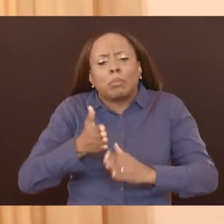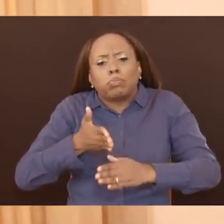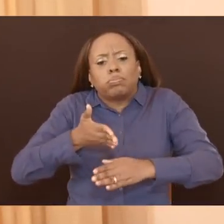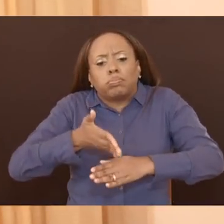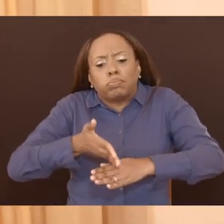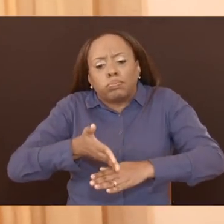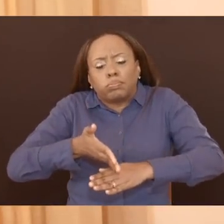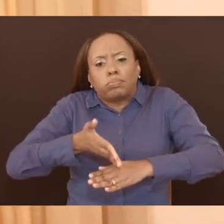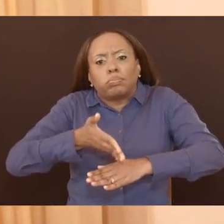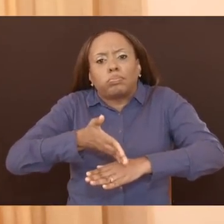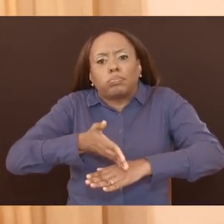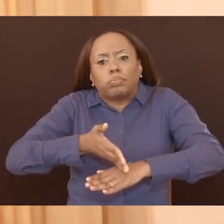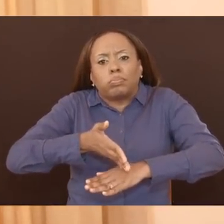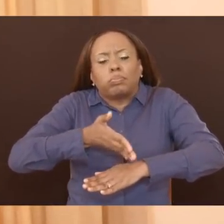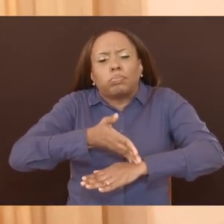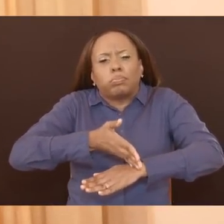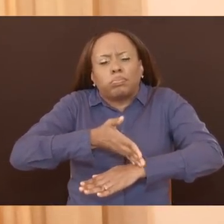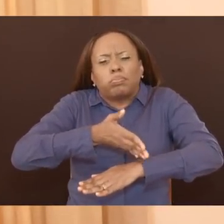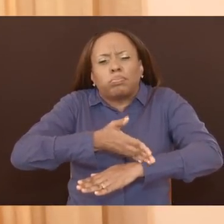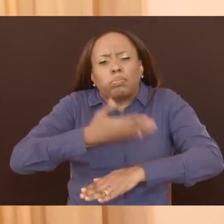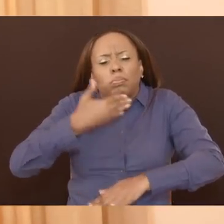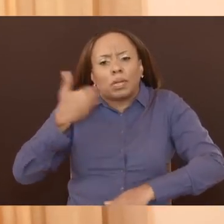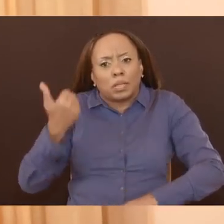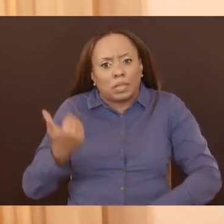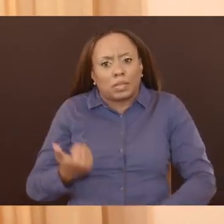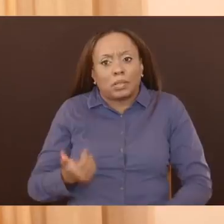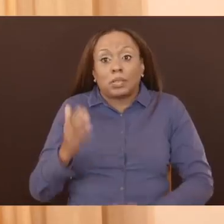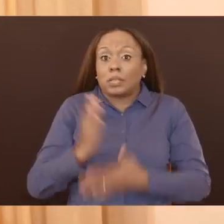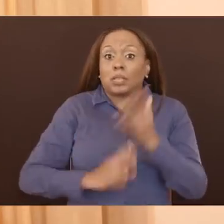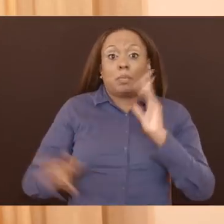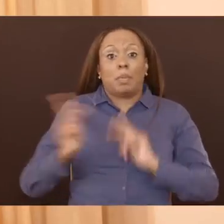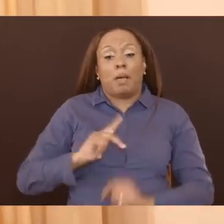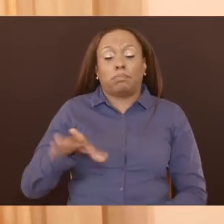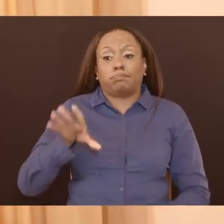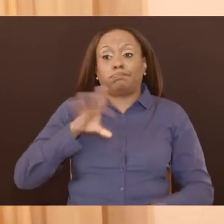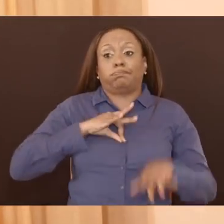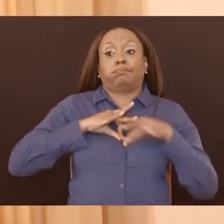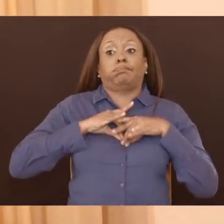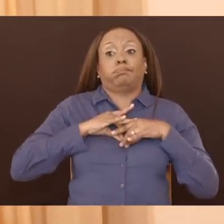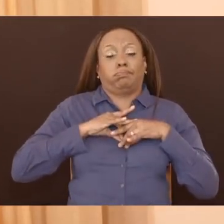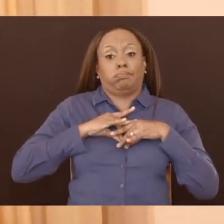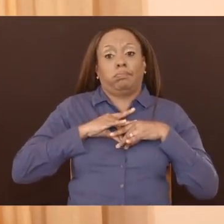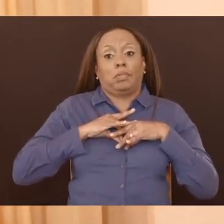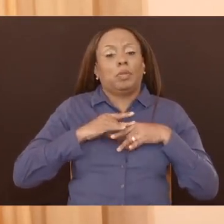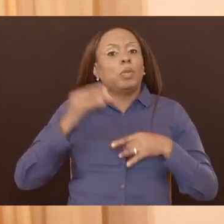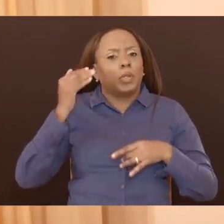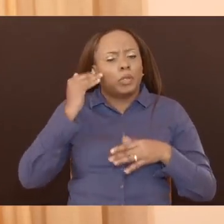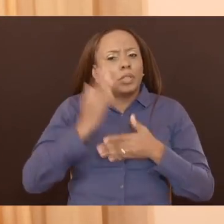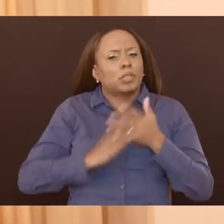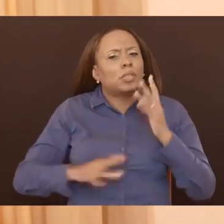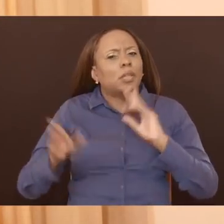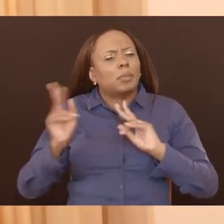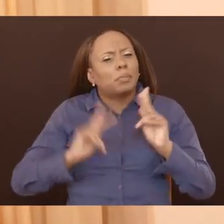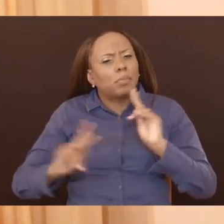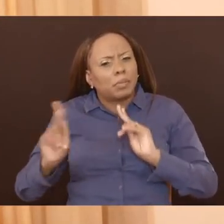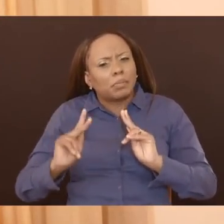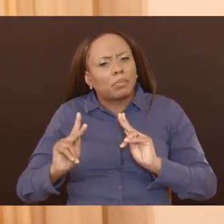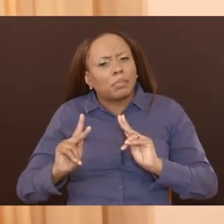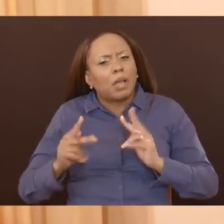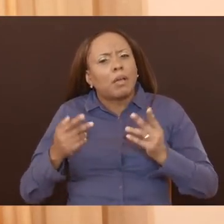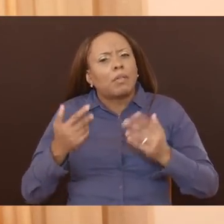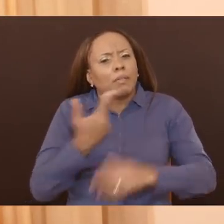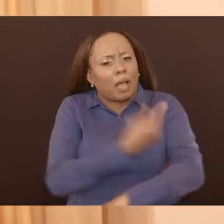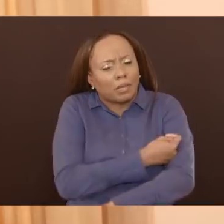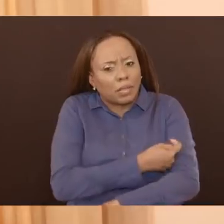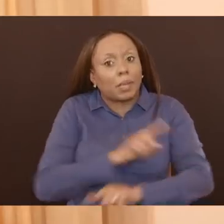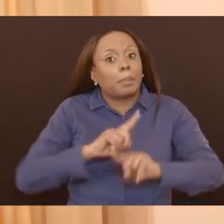we also recognize that persons who may have caught it, because we know vaccinated persons can catch it, but they're unlikely to be as